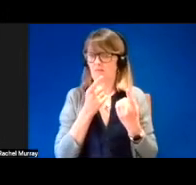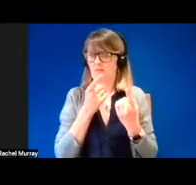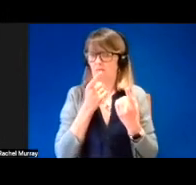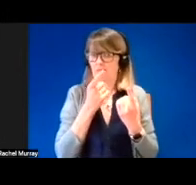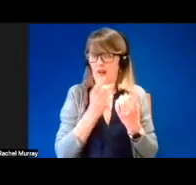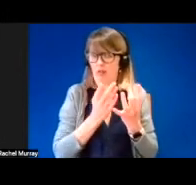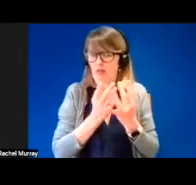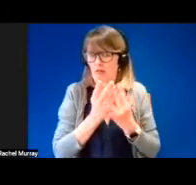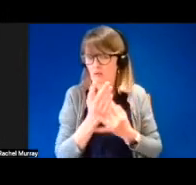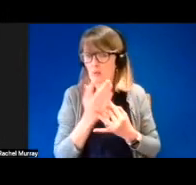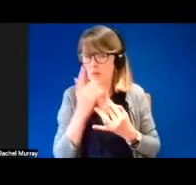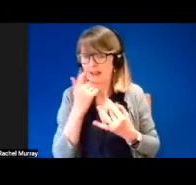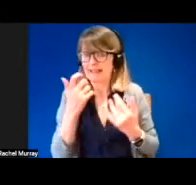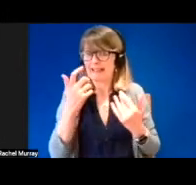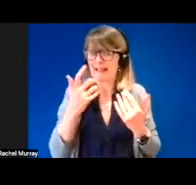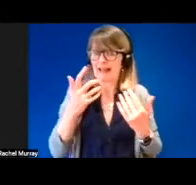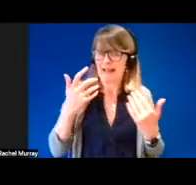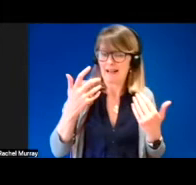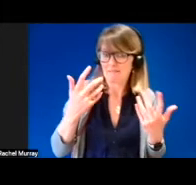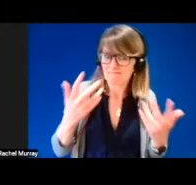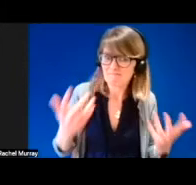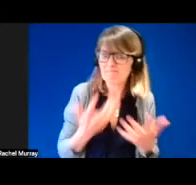be exercised.